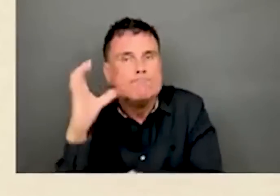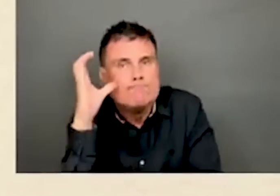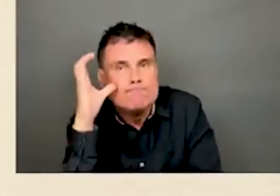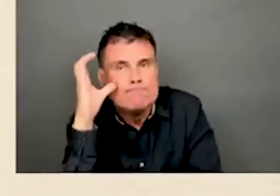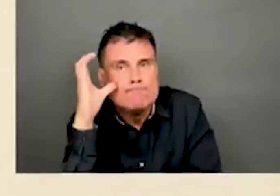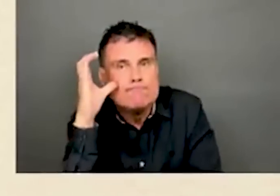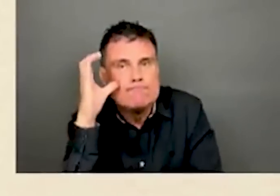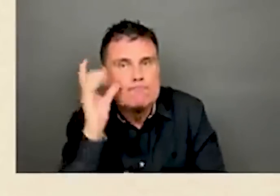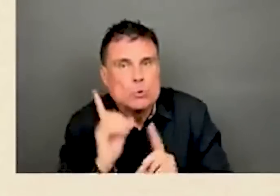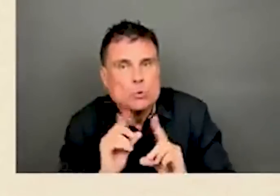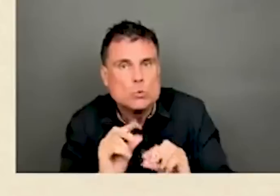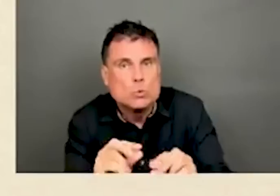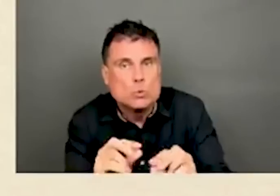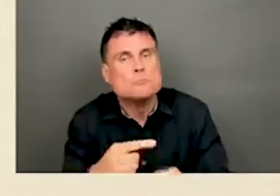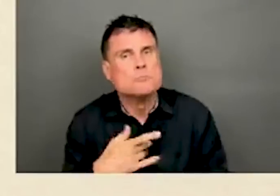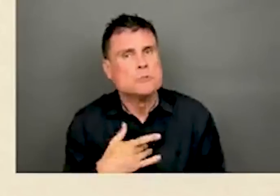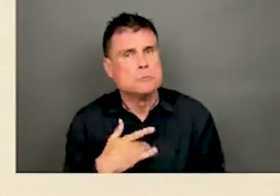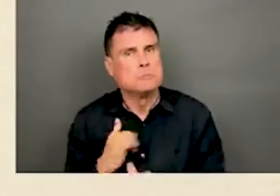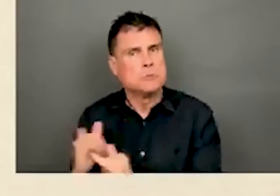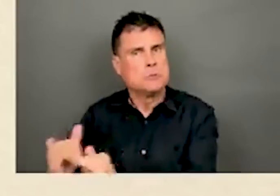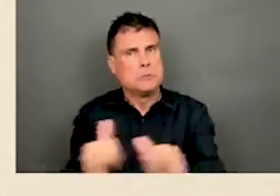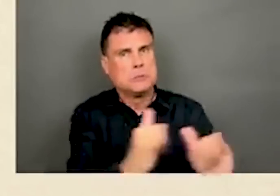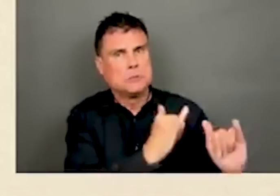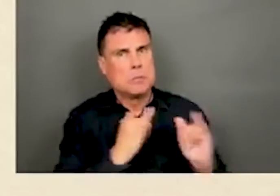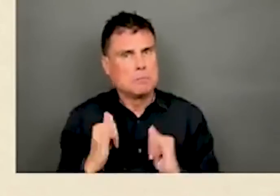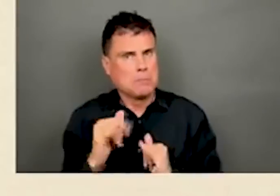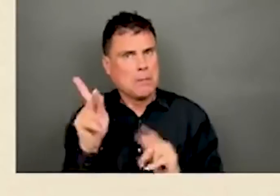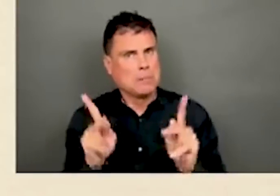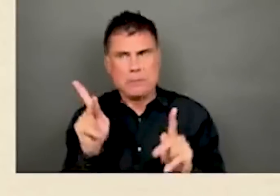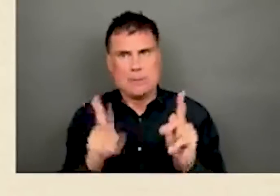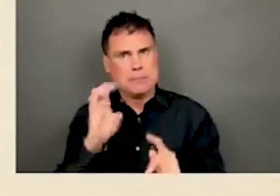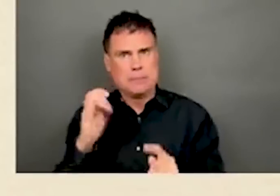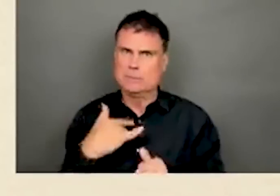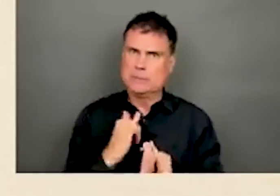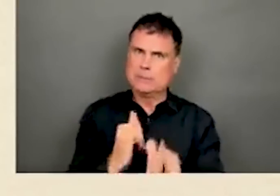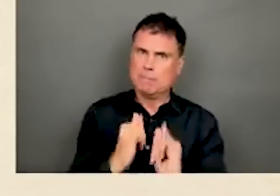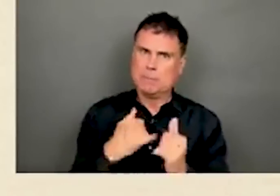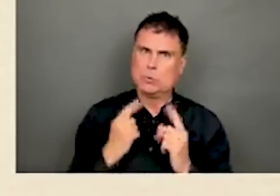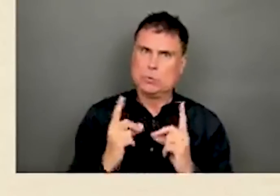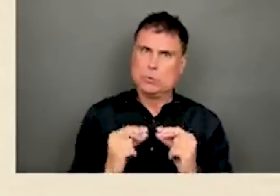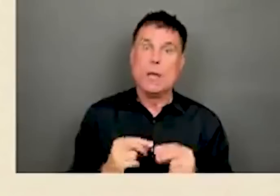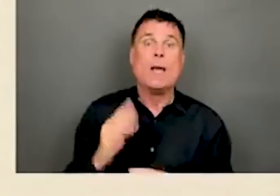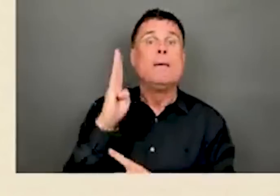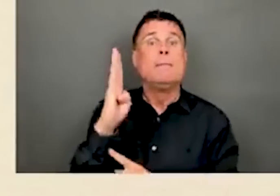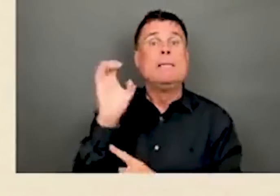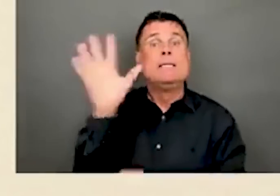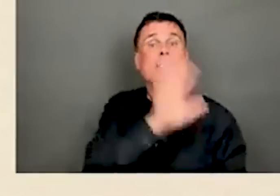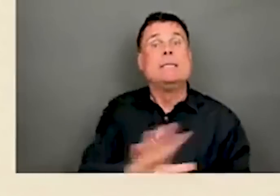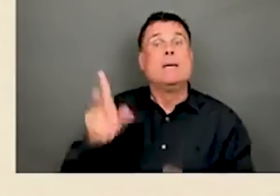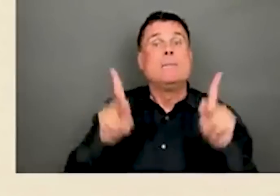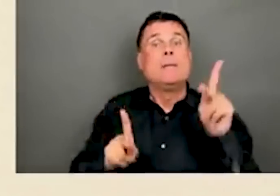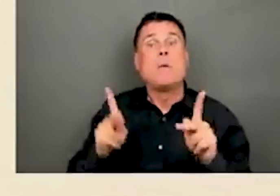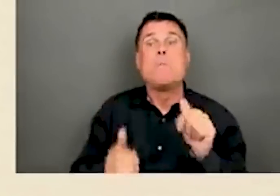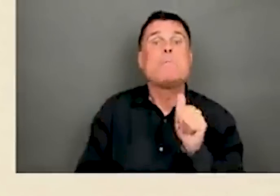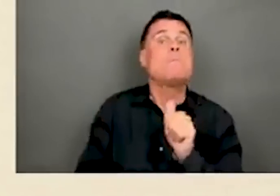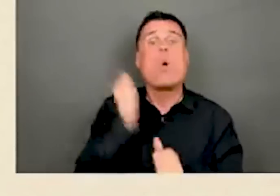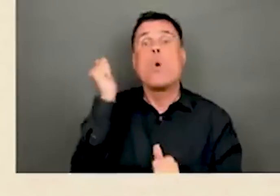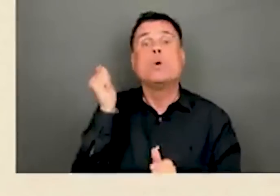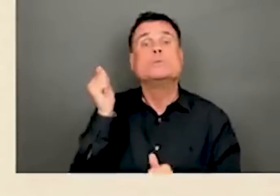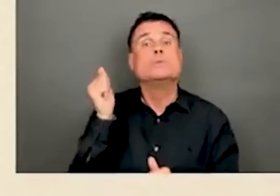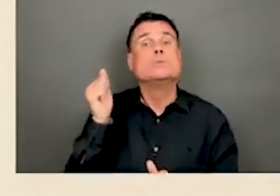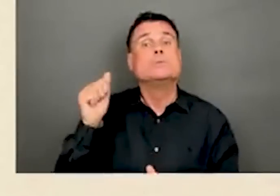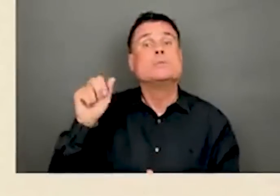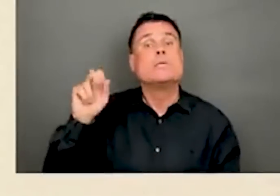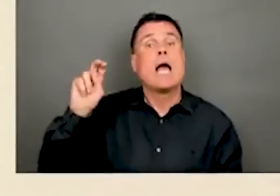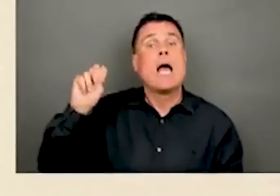values. I've said BC's filled with New Democrats. They just don't know it yet. And the more people see a compassionate and competent group